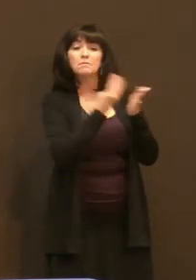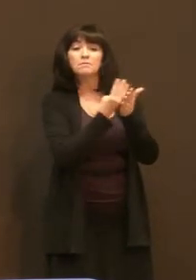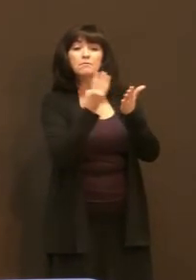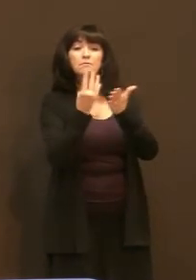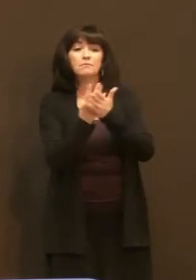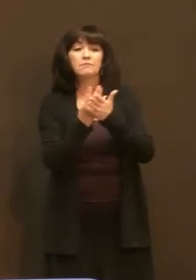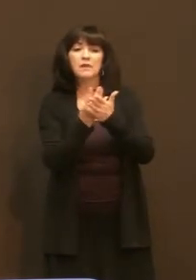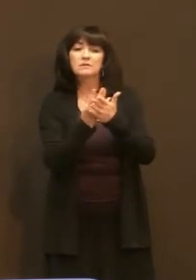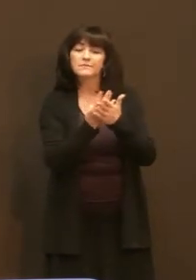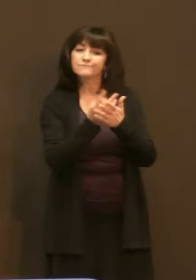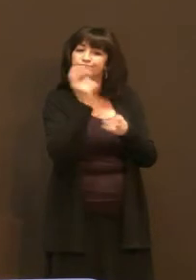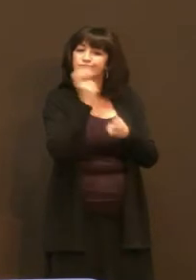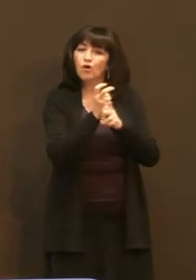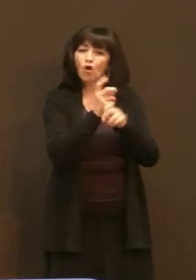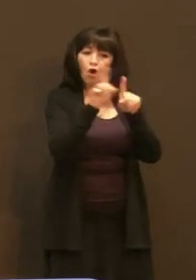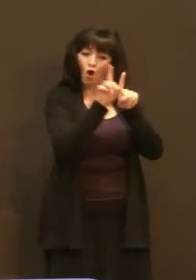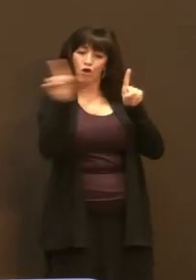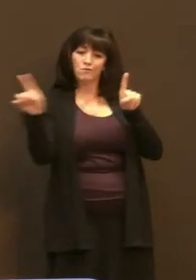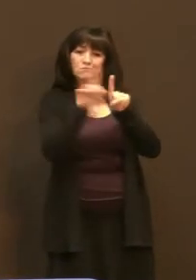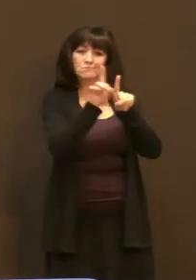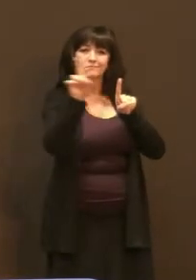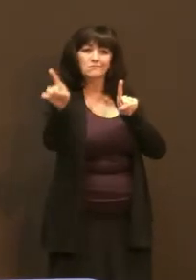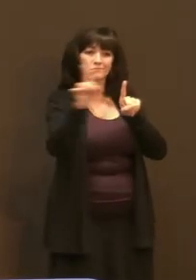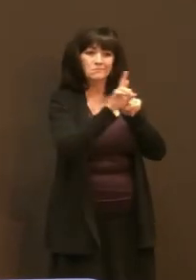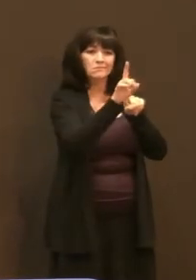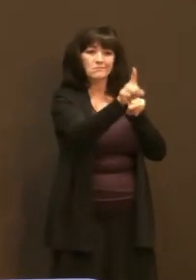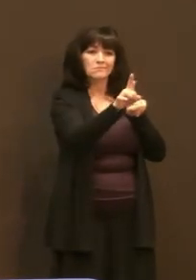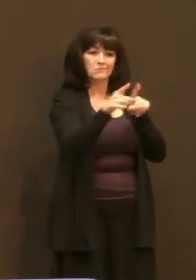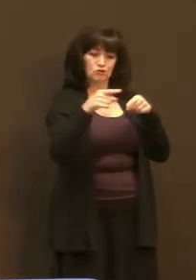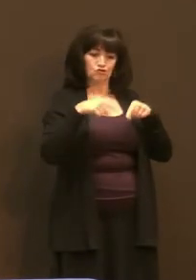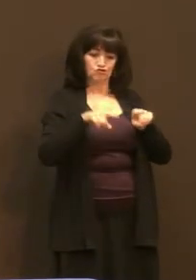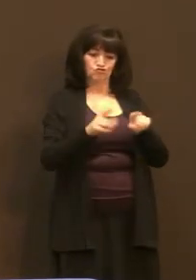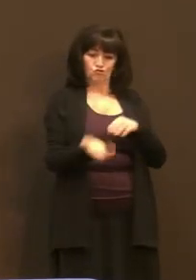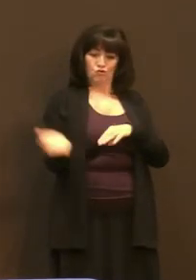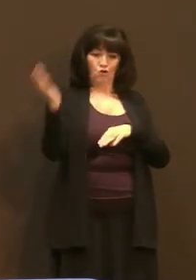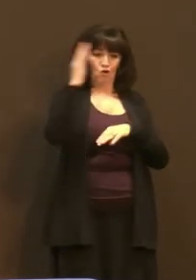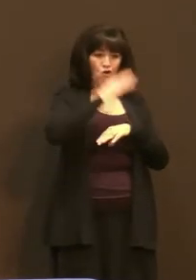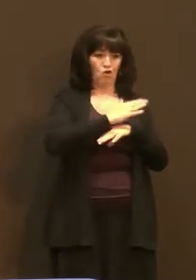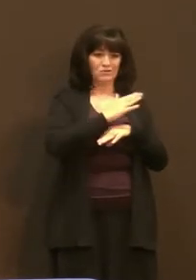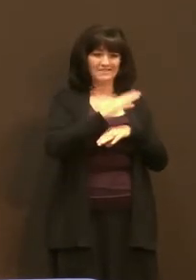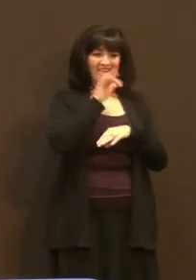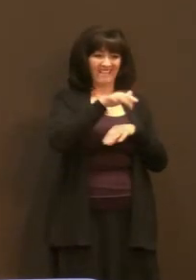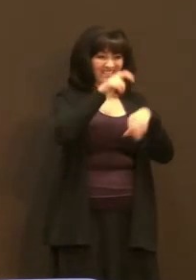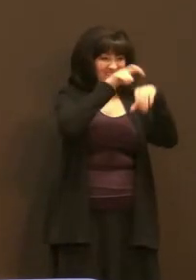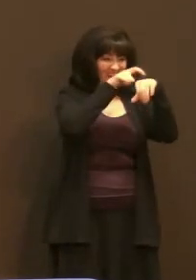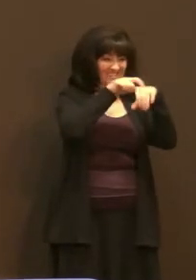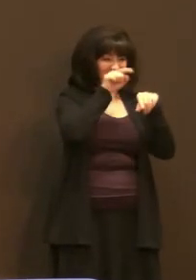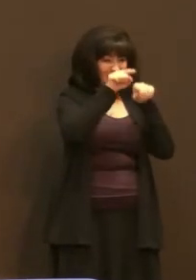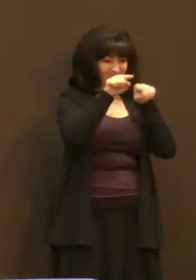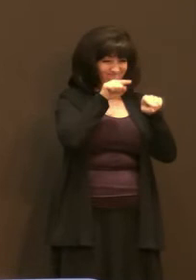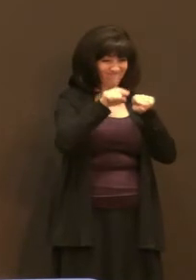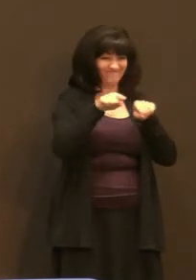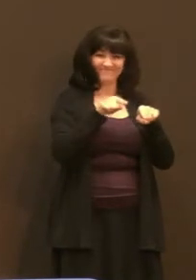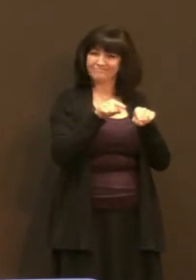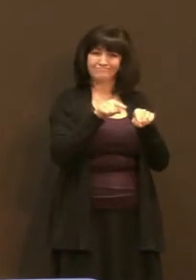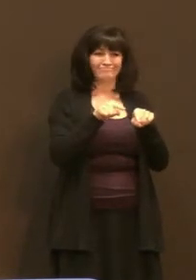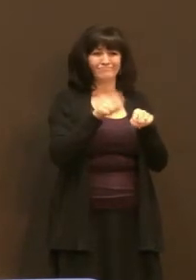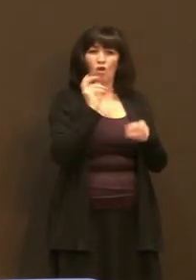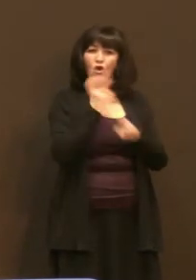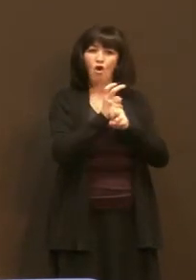do social distancing in certain times during the day, but there's a lot of effort going into that and protecting